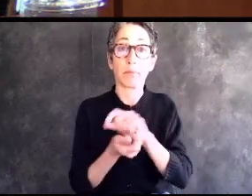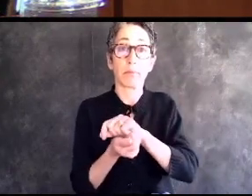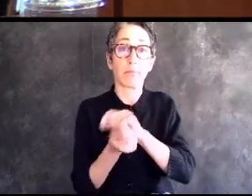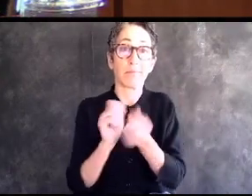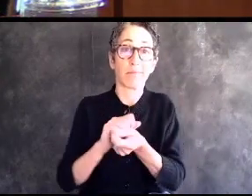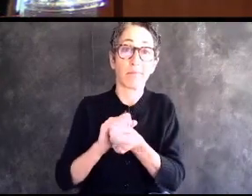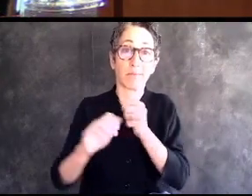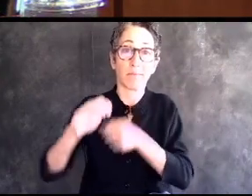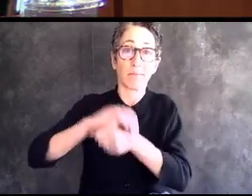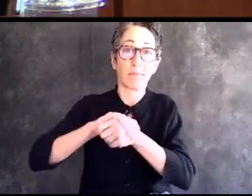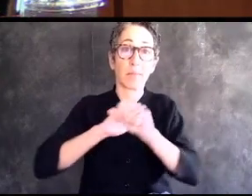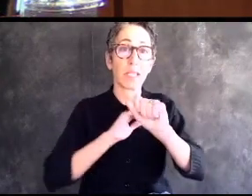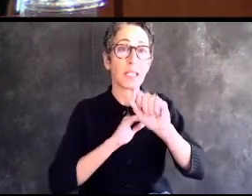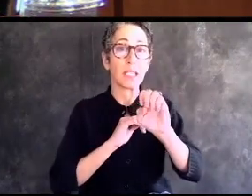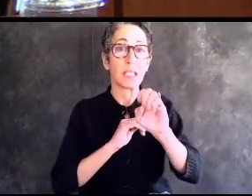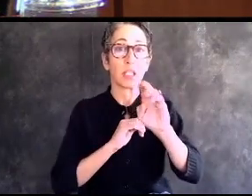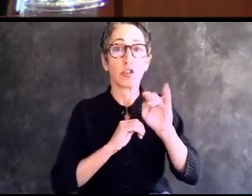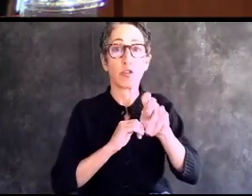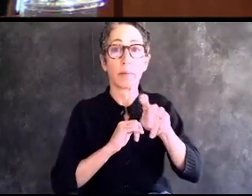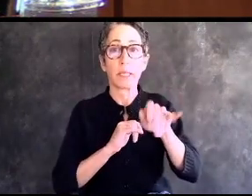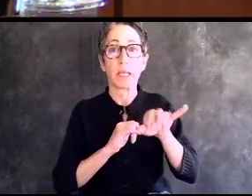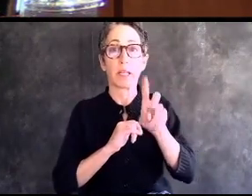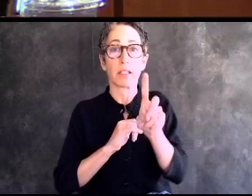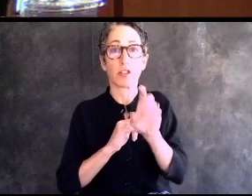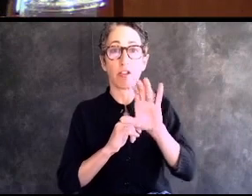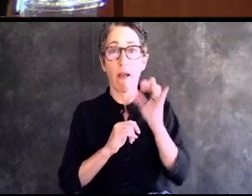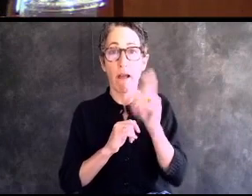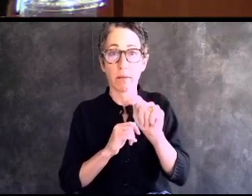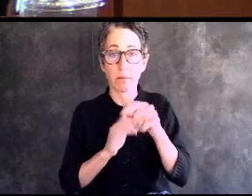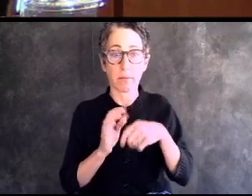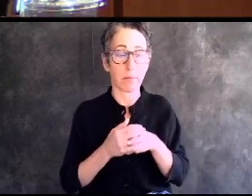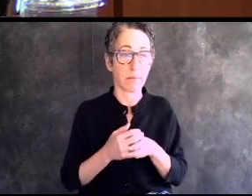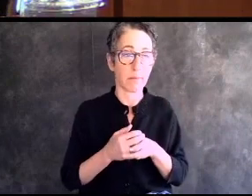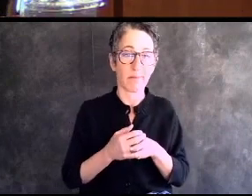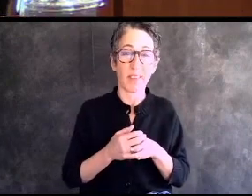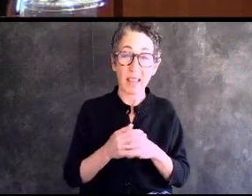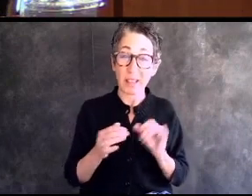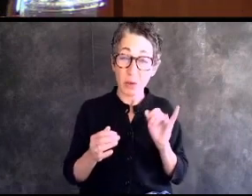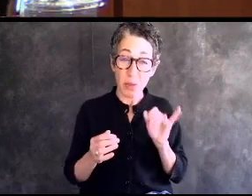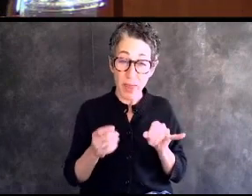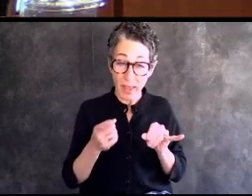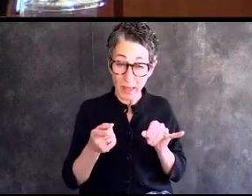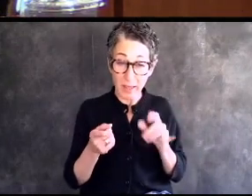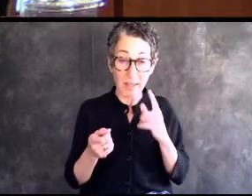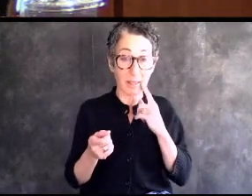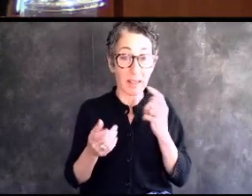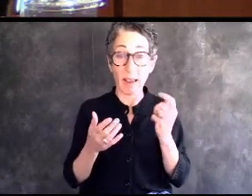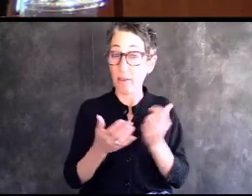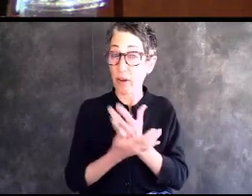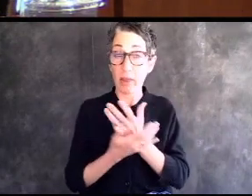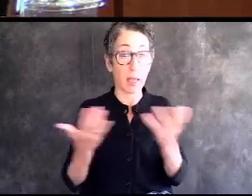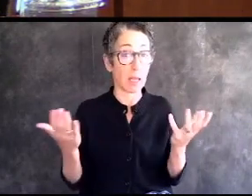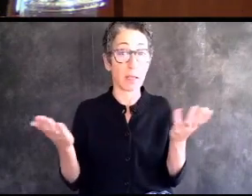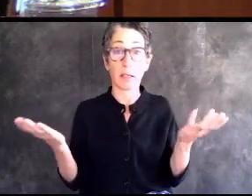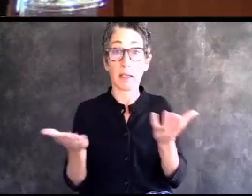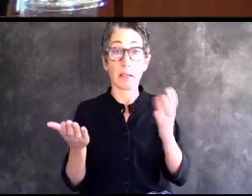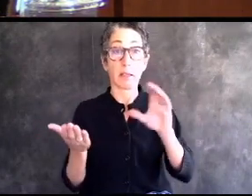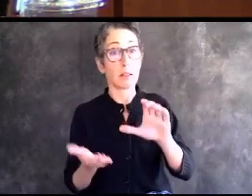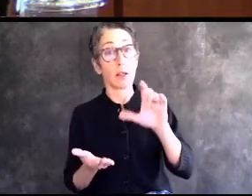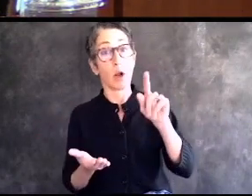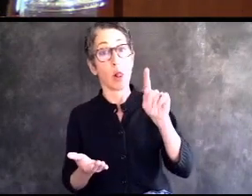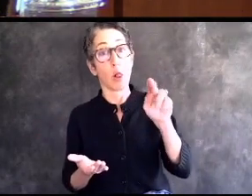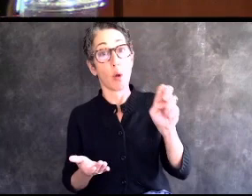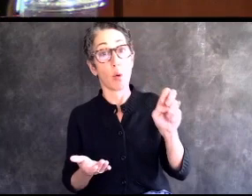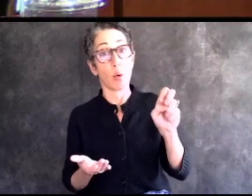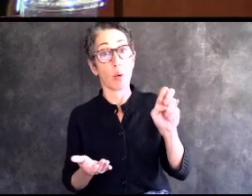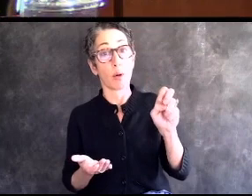celebrity, but that not just the vocal model, but the prosody, everything was cloned now. And that is a huge issue